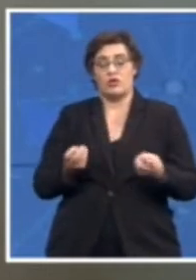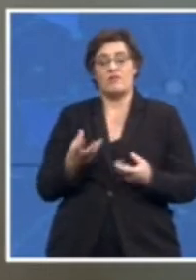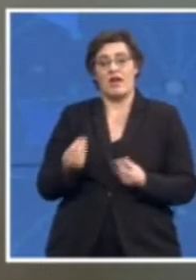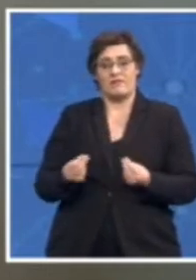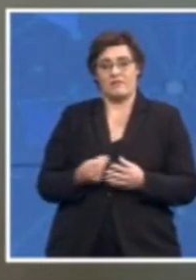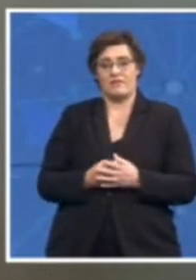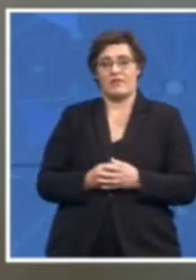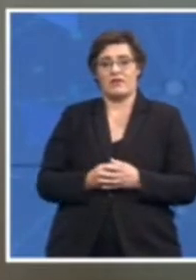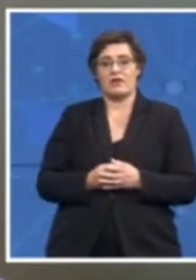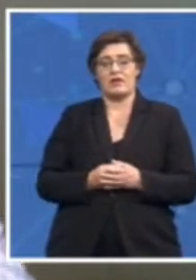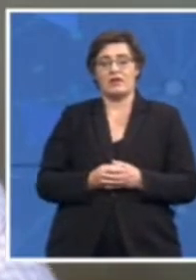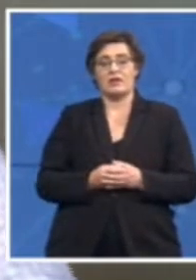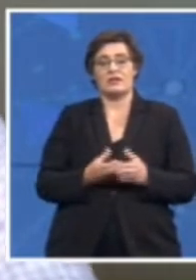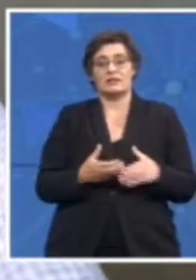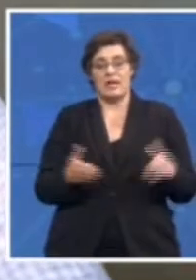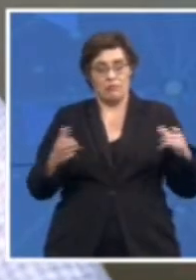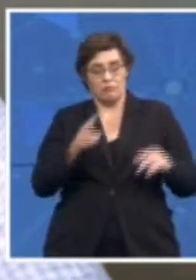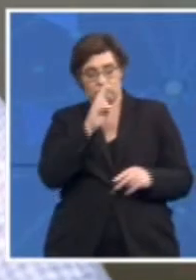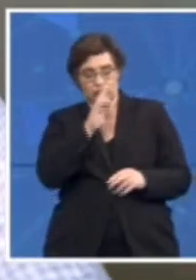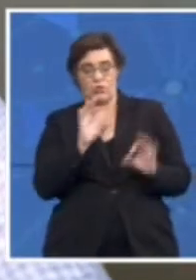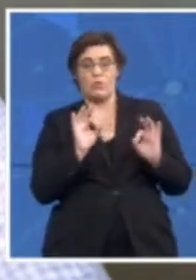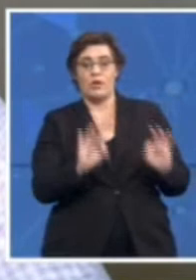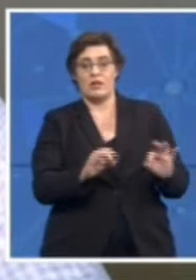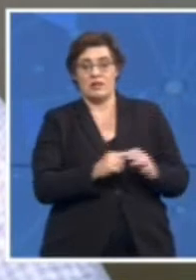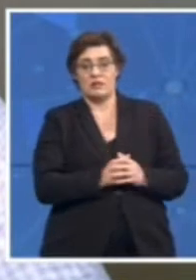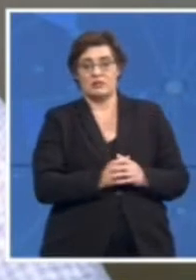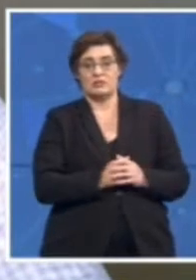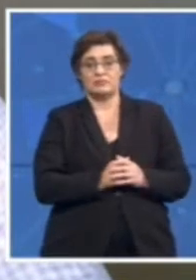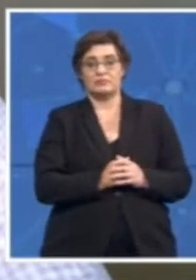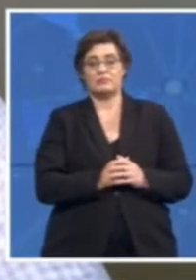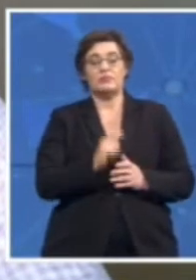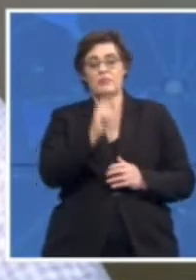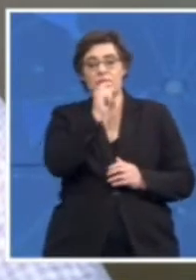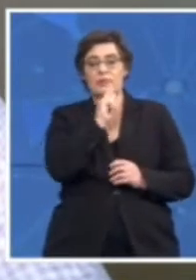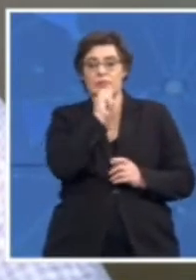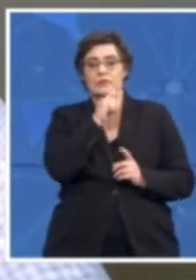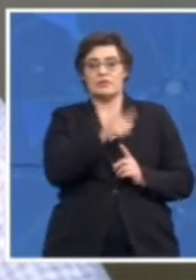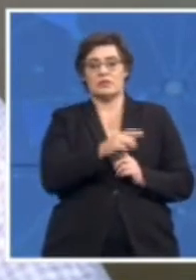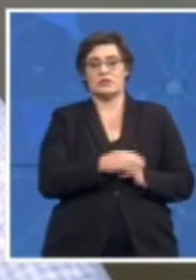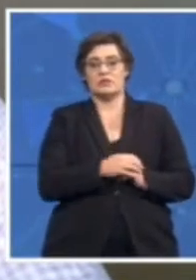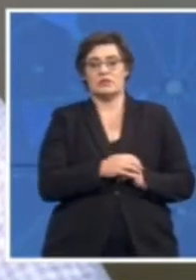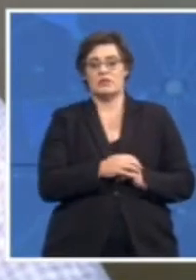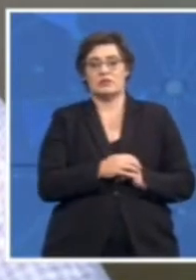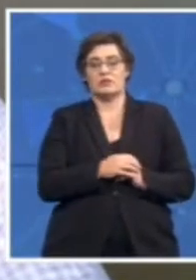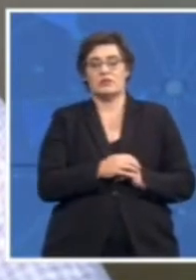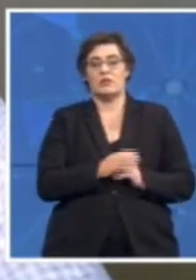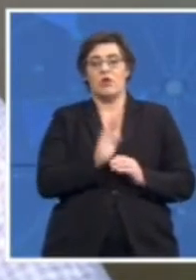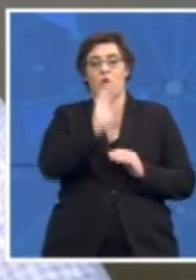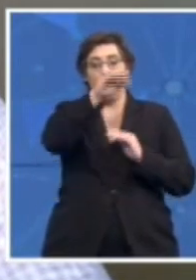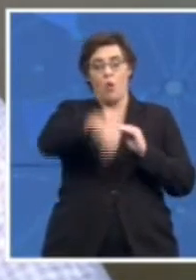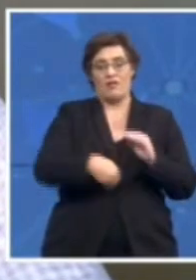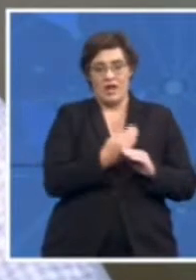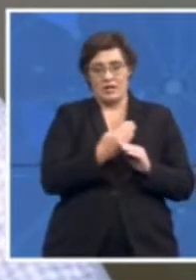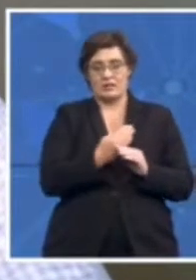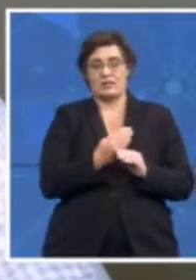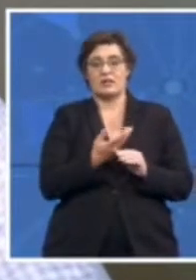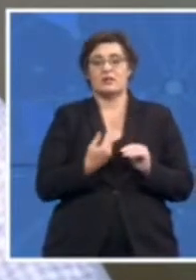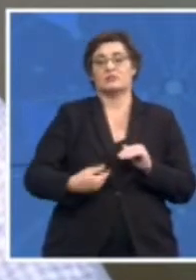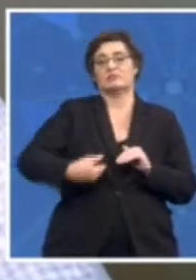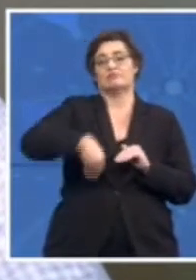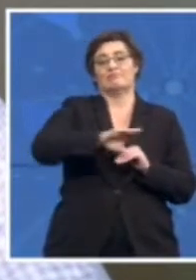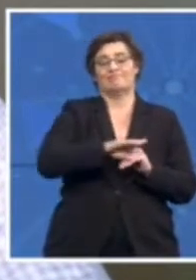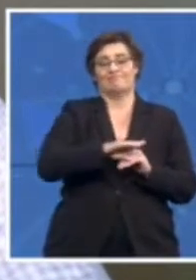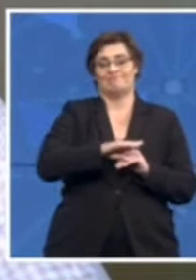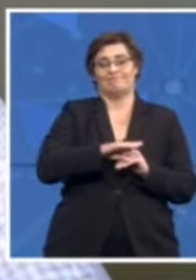good, so we've utilized our overnight excess generation capacity to augment our dams,